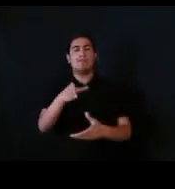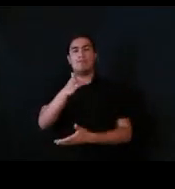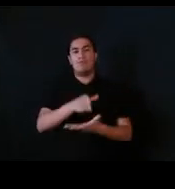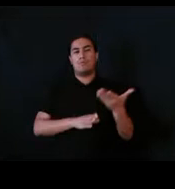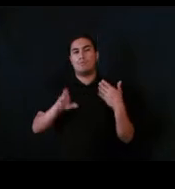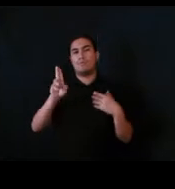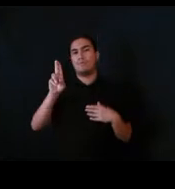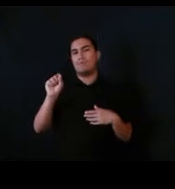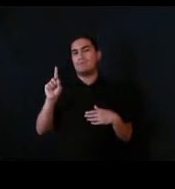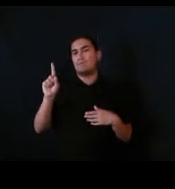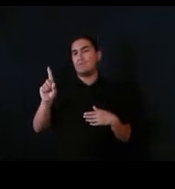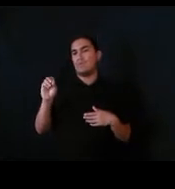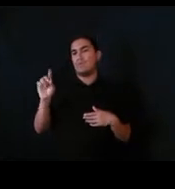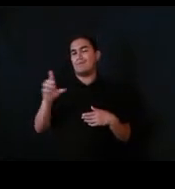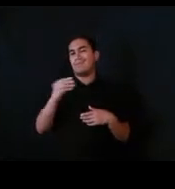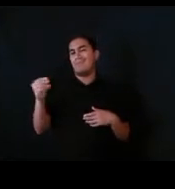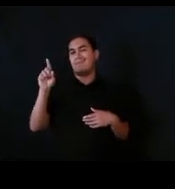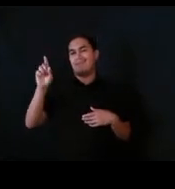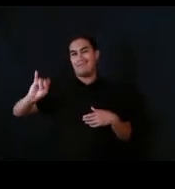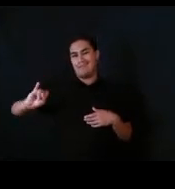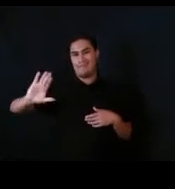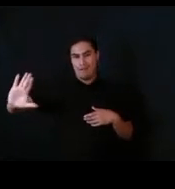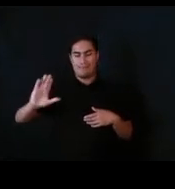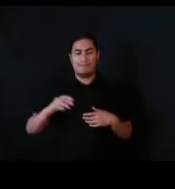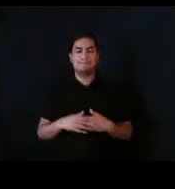the us-101 and the i5